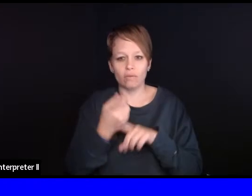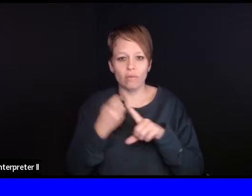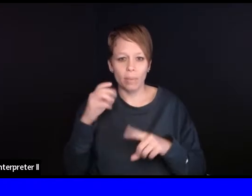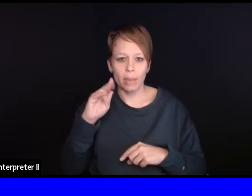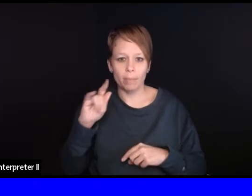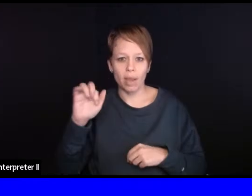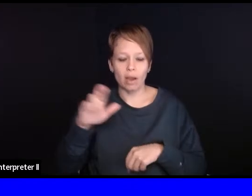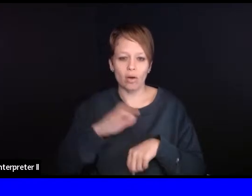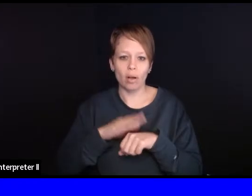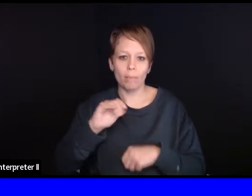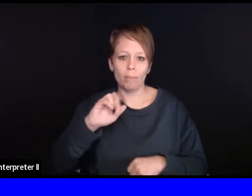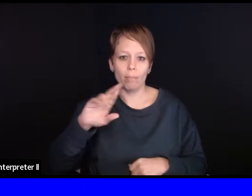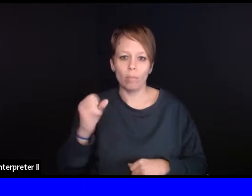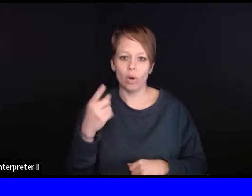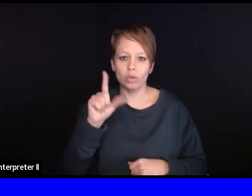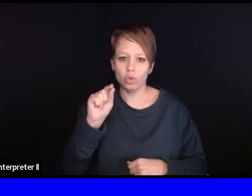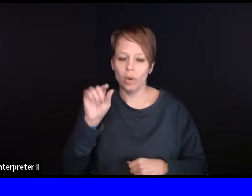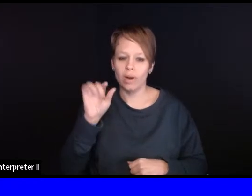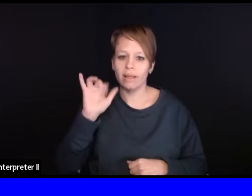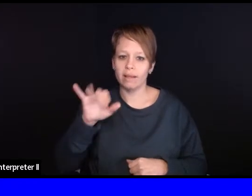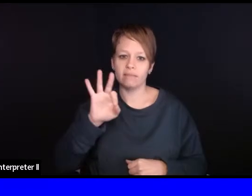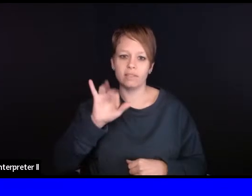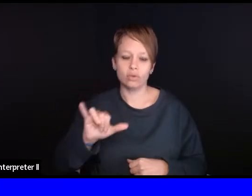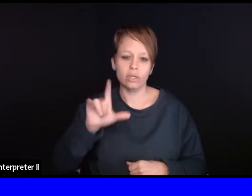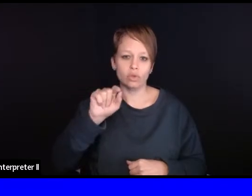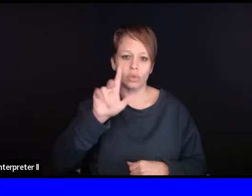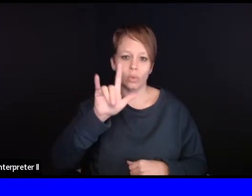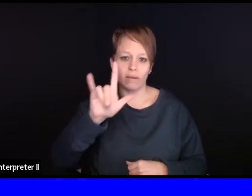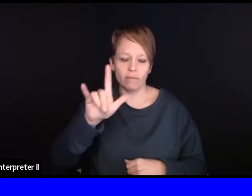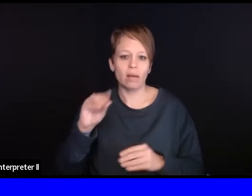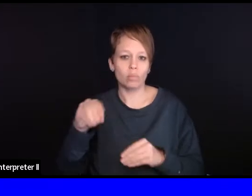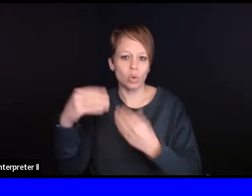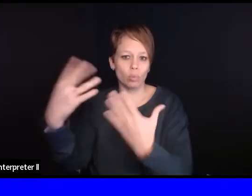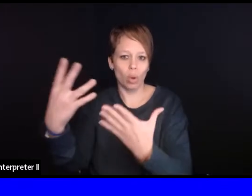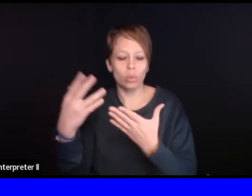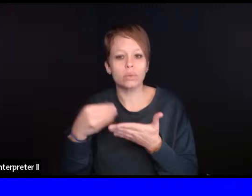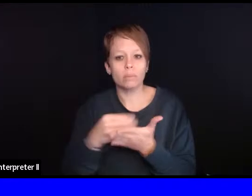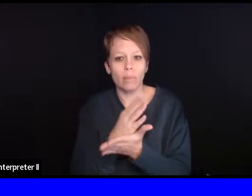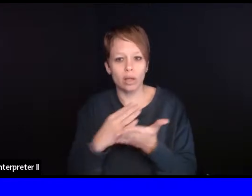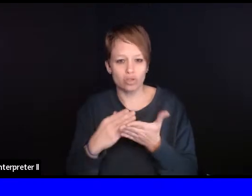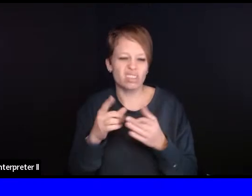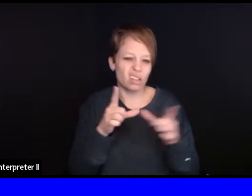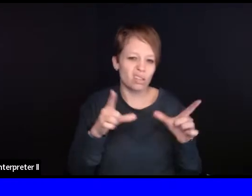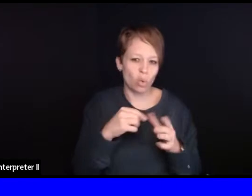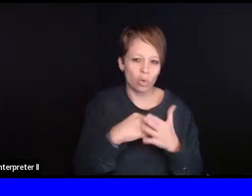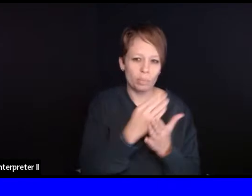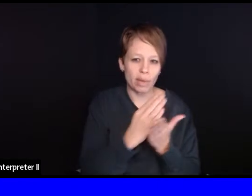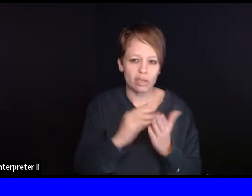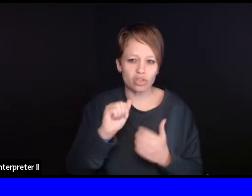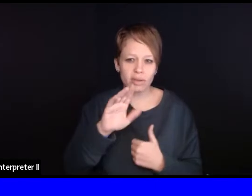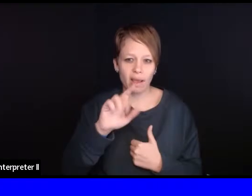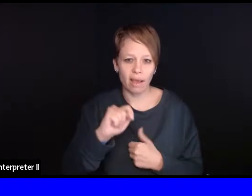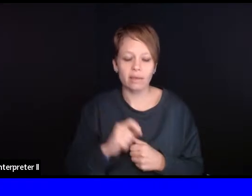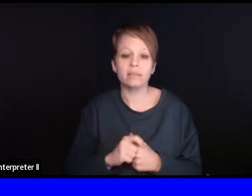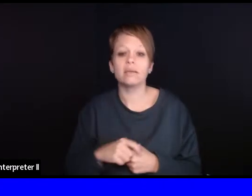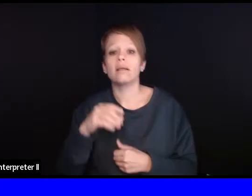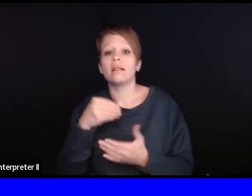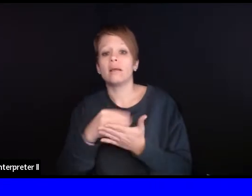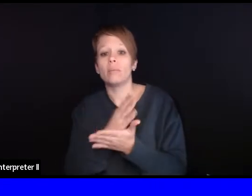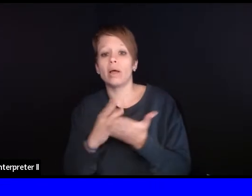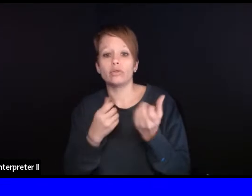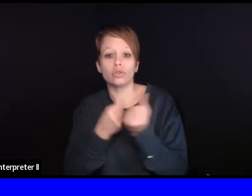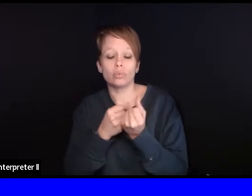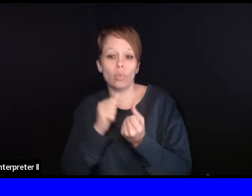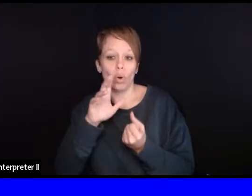the fiscal year 2025 proposed budget, local budget act, the budget support act that